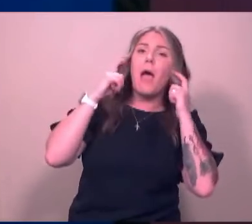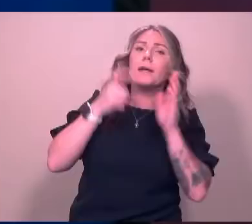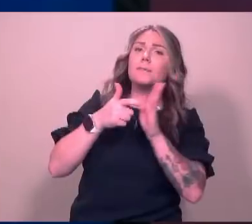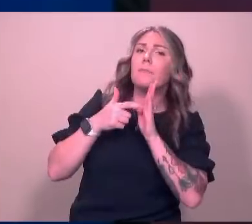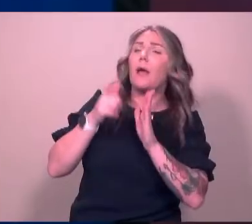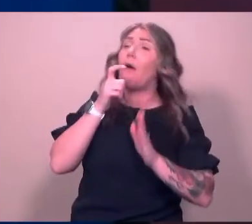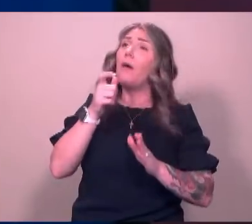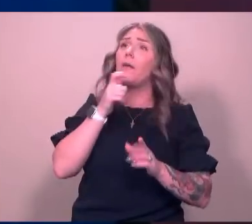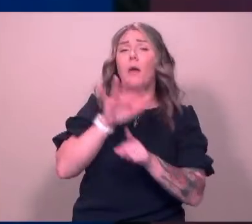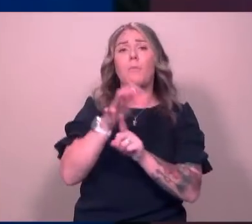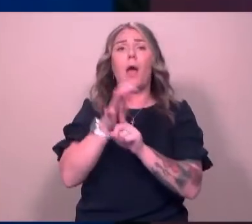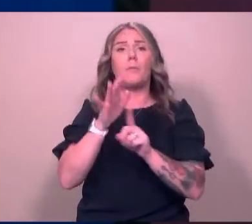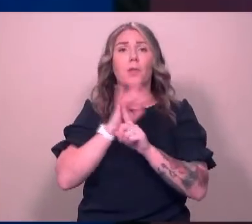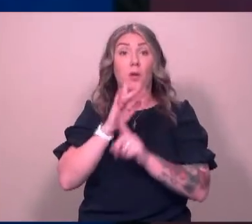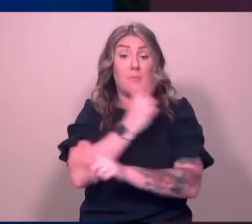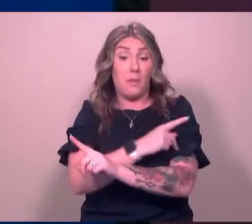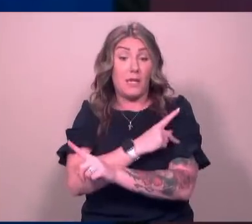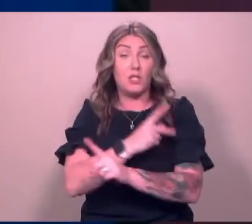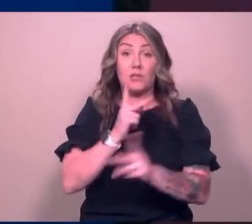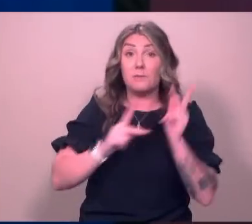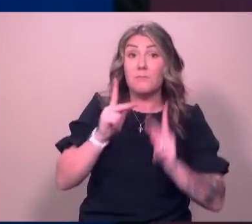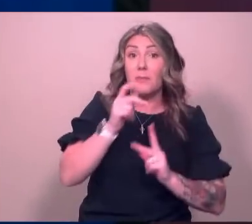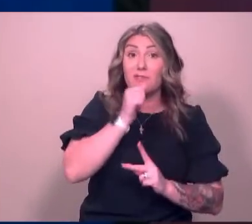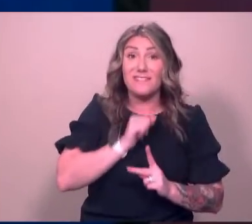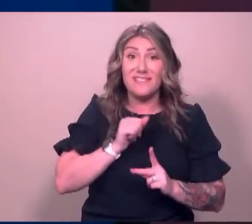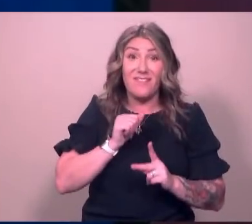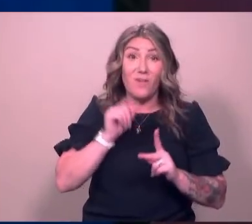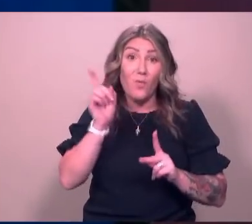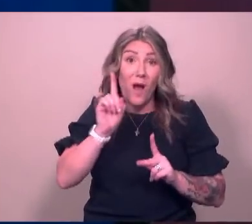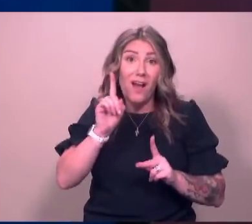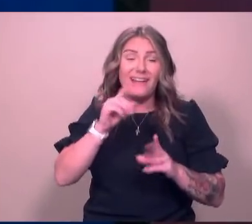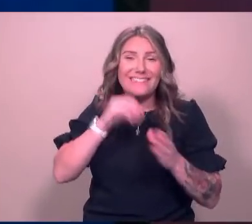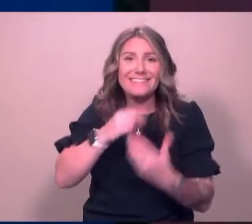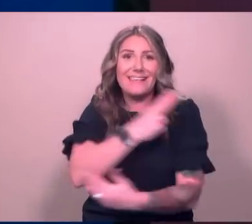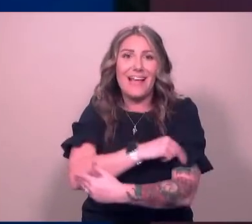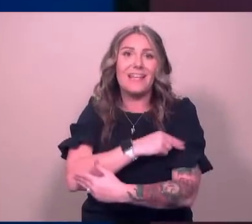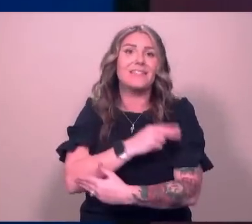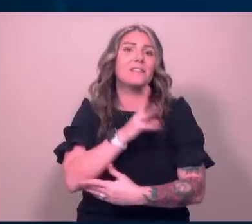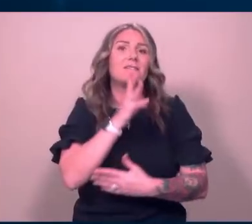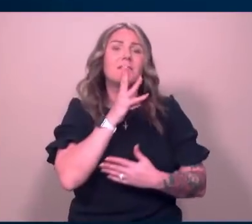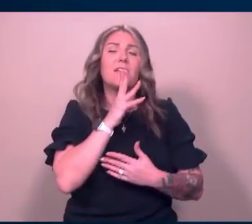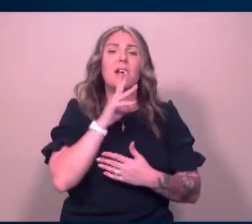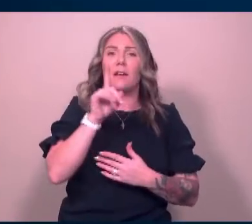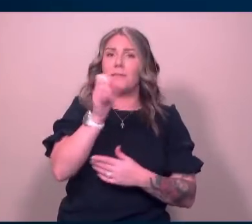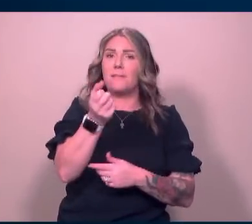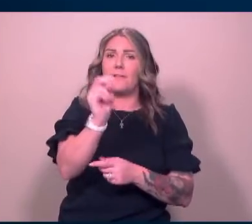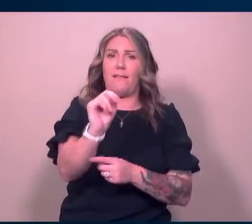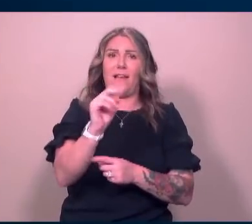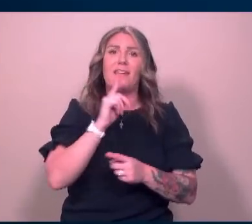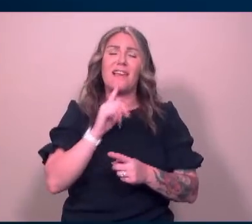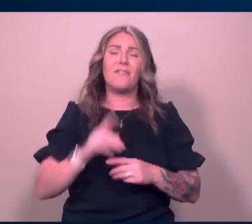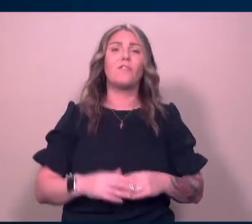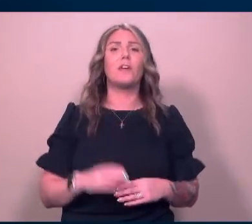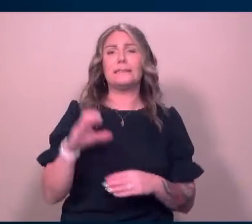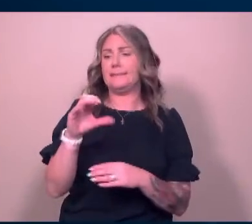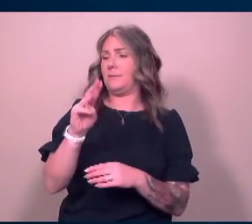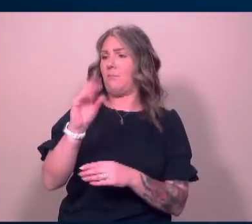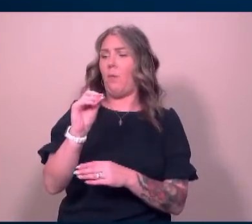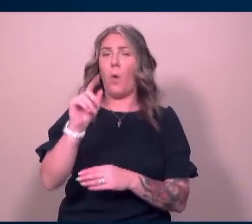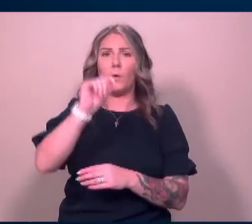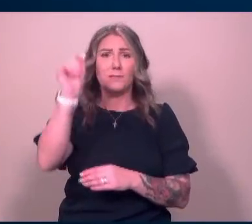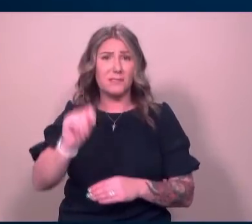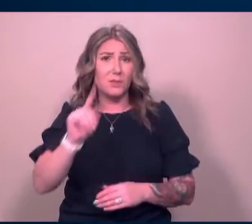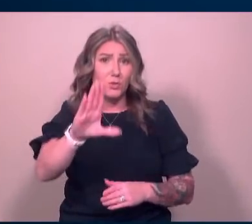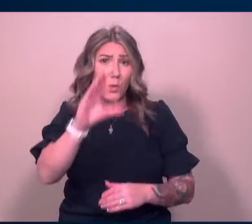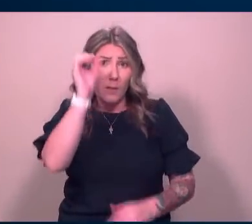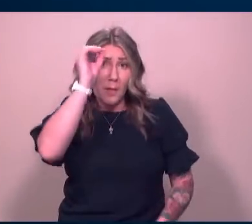as a result, patients and people are suffering in our hospitals. Let me just talk to Dr. Kevin Dishman, Chief Medical Officer at Stormont Vale in Topeka. Thoughts about